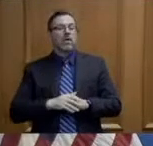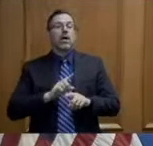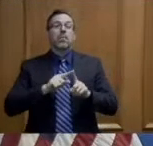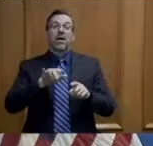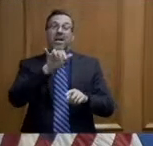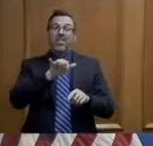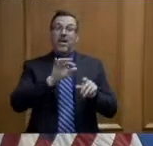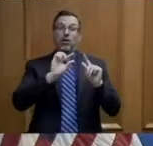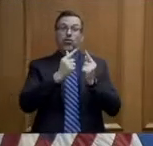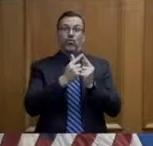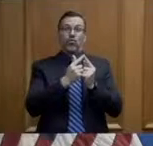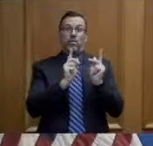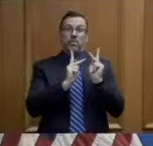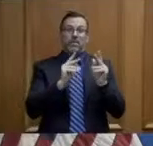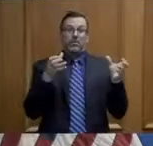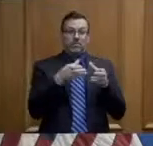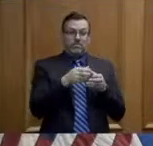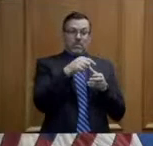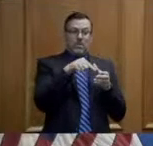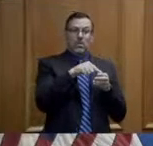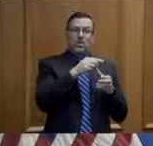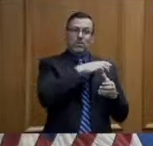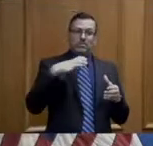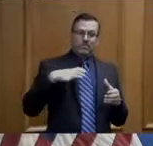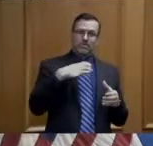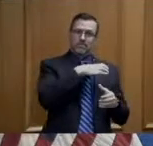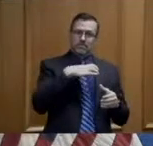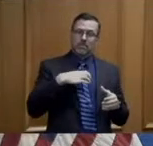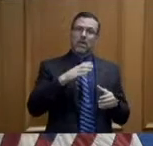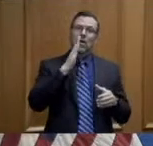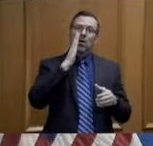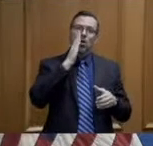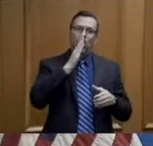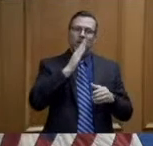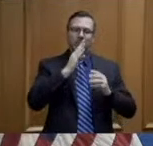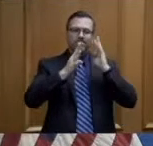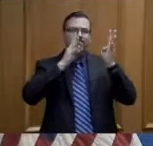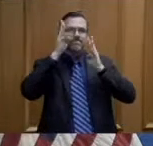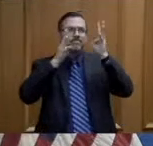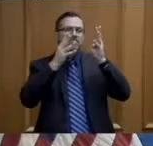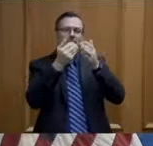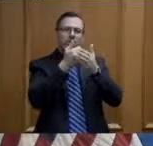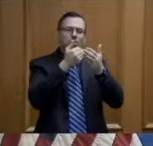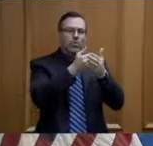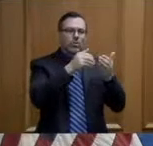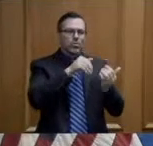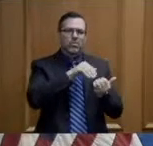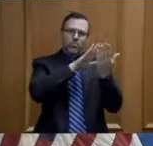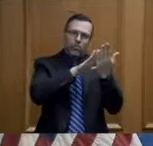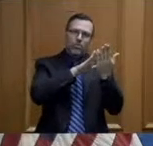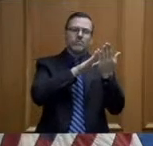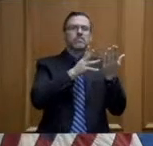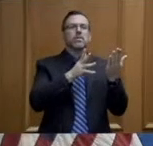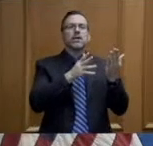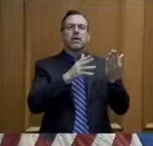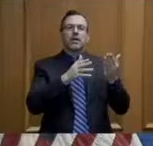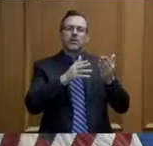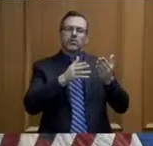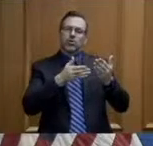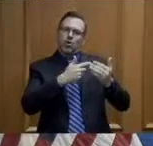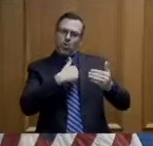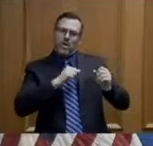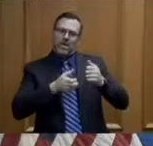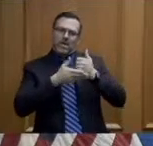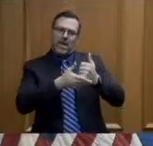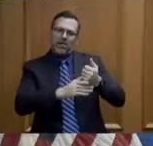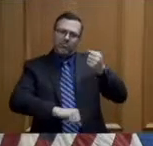is convened, they will develop a strategy to make sure that we can support local